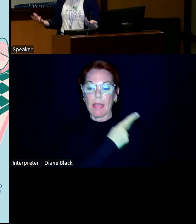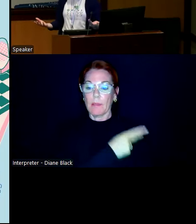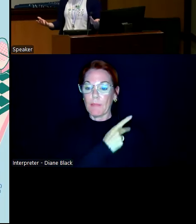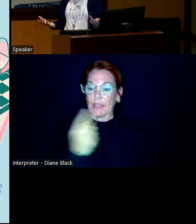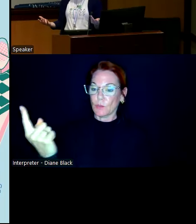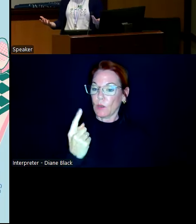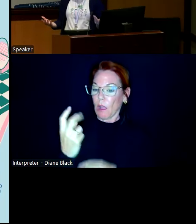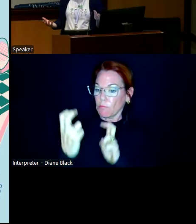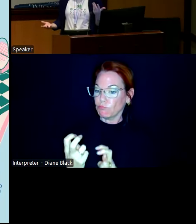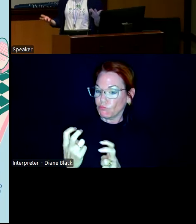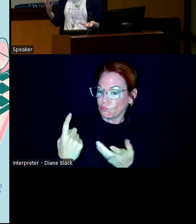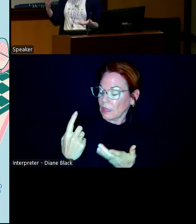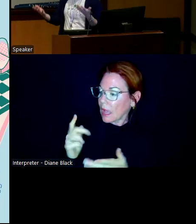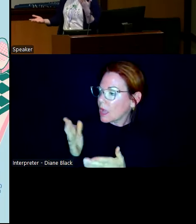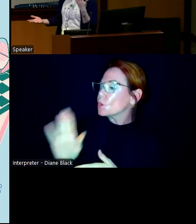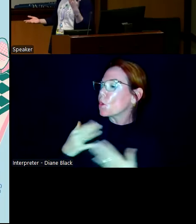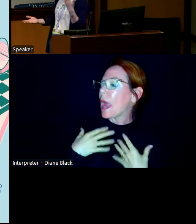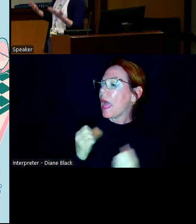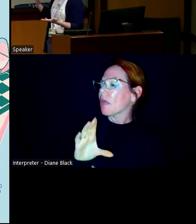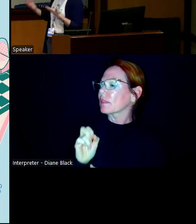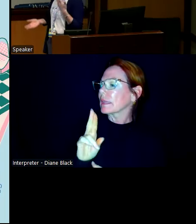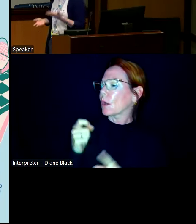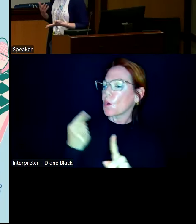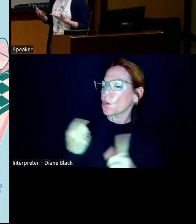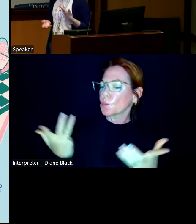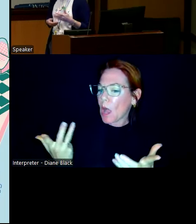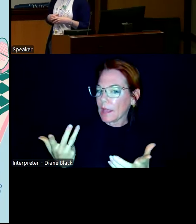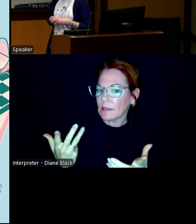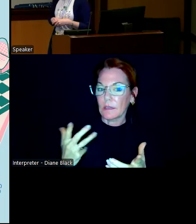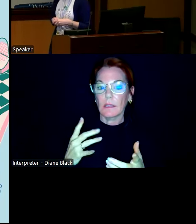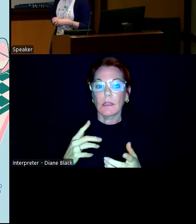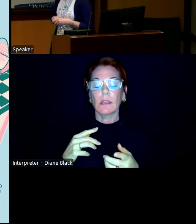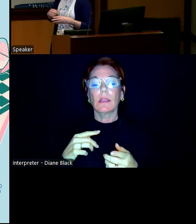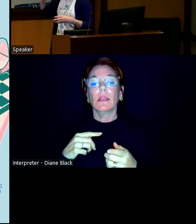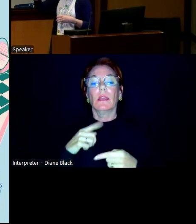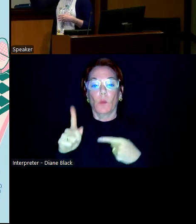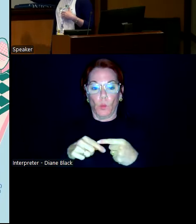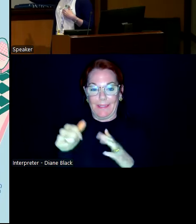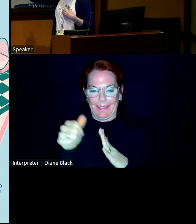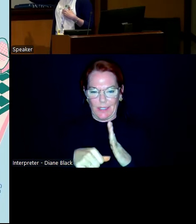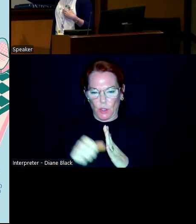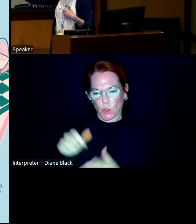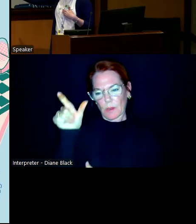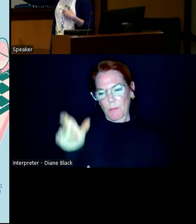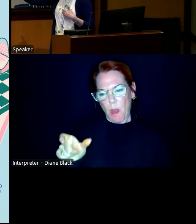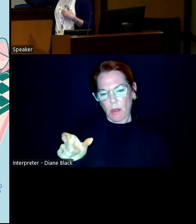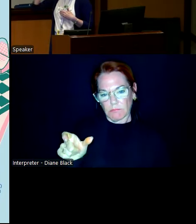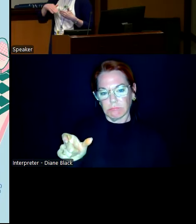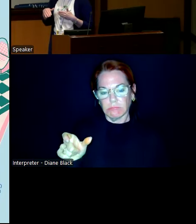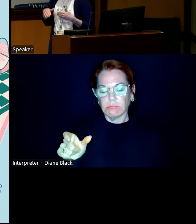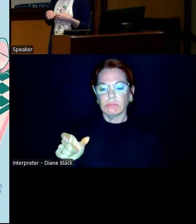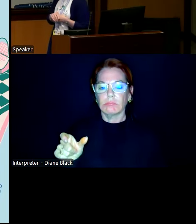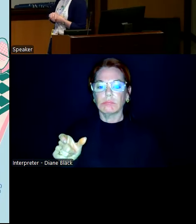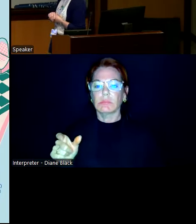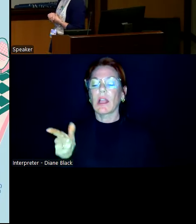out what are your healthcare goals. And once the surgery arm is a little bit more built up, they will either land with the general health